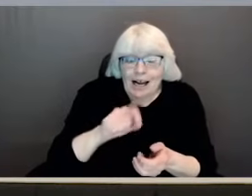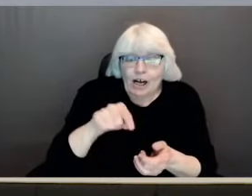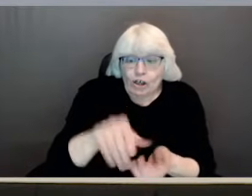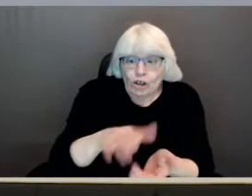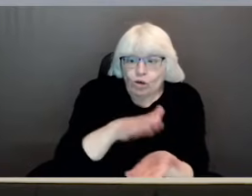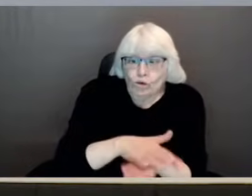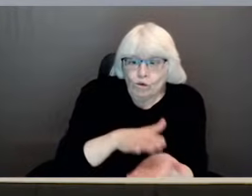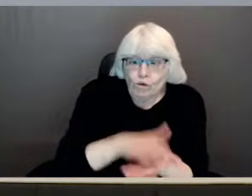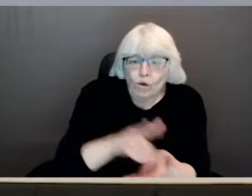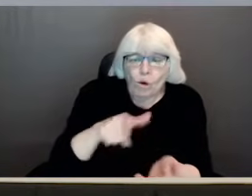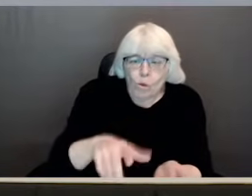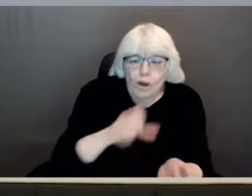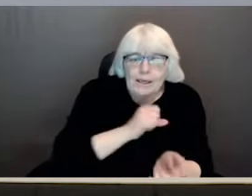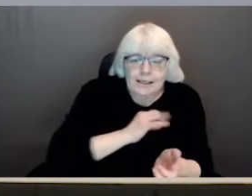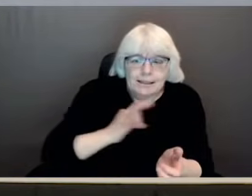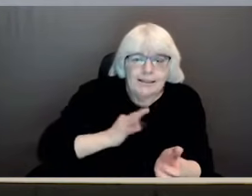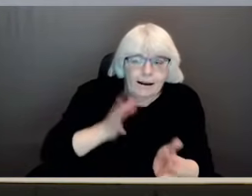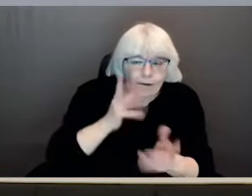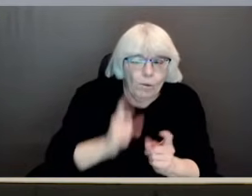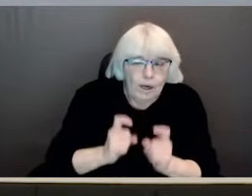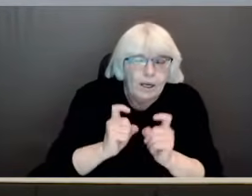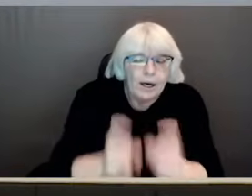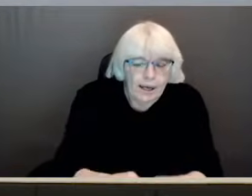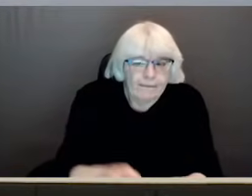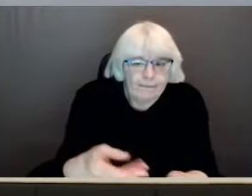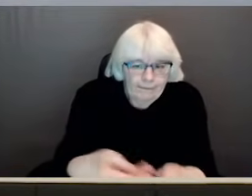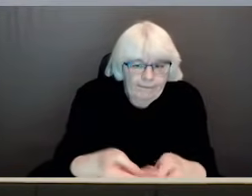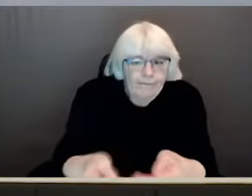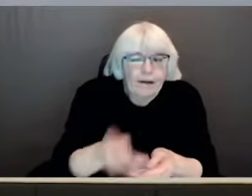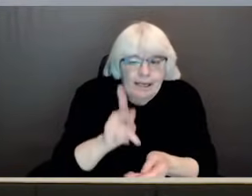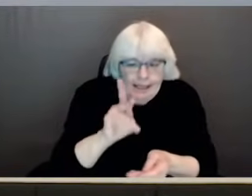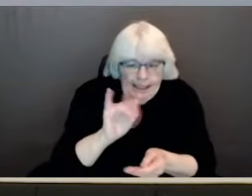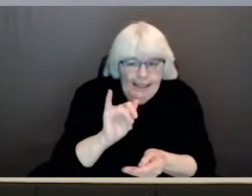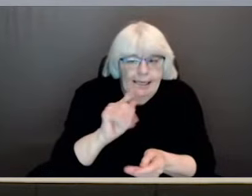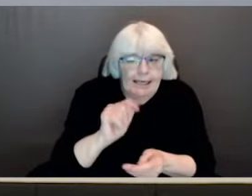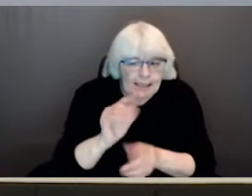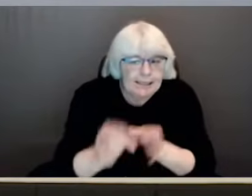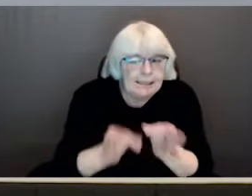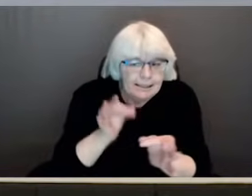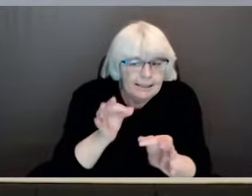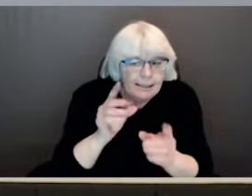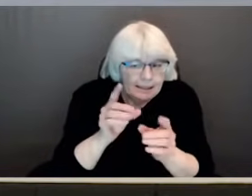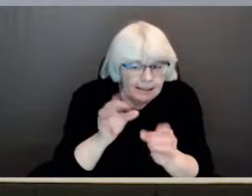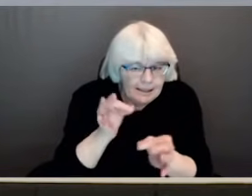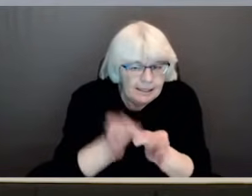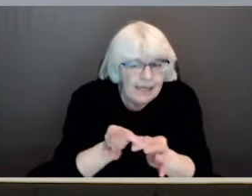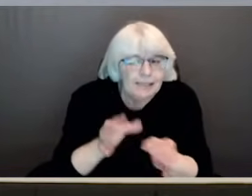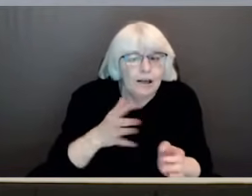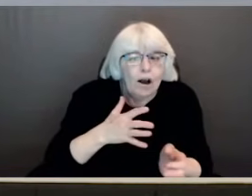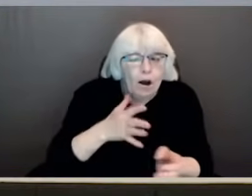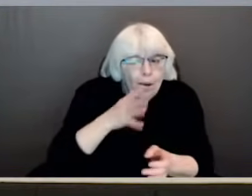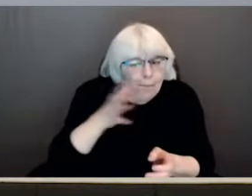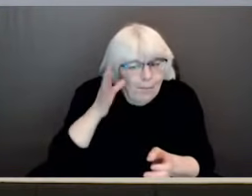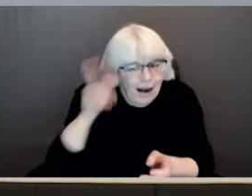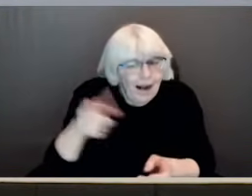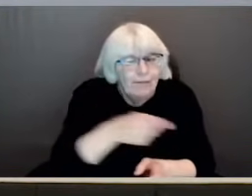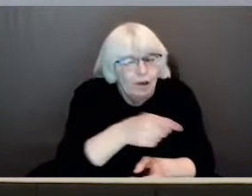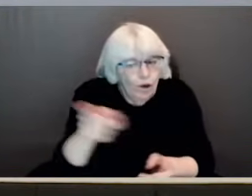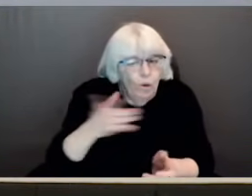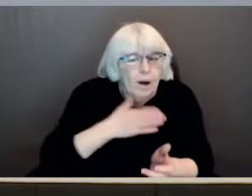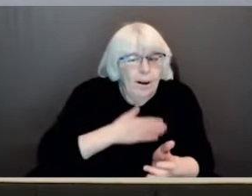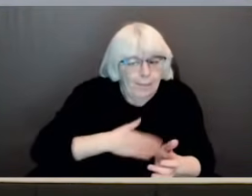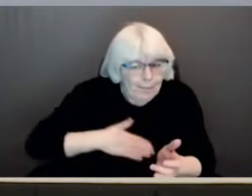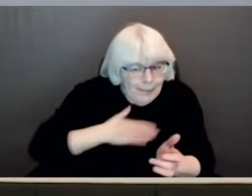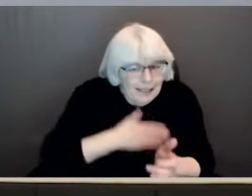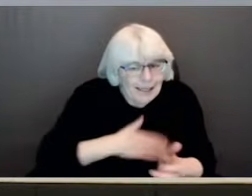Parents and guardians of school-aged children are encouraged to pick up test kits at Access PEI locations. In addition, schools will have a supply